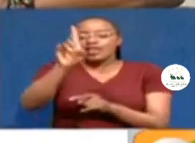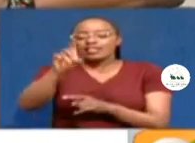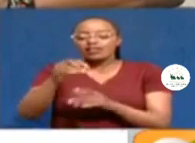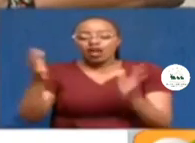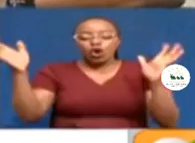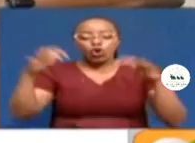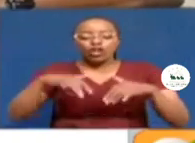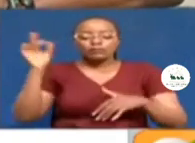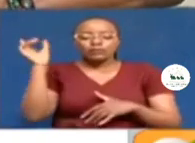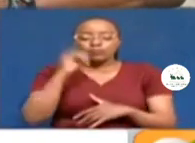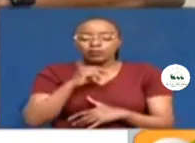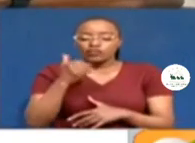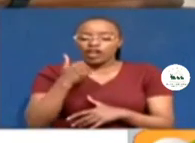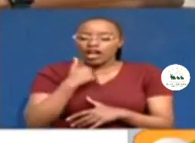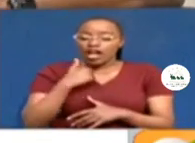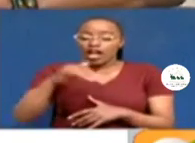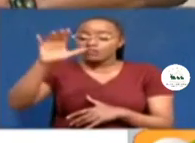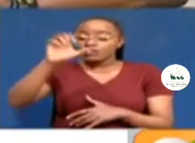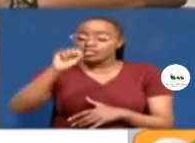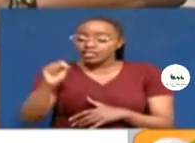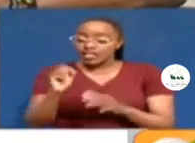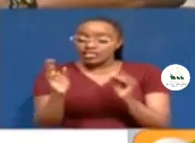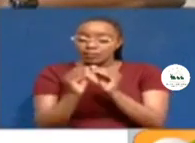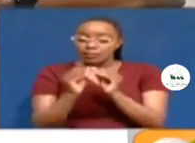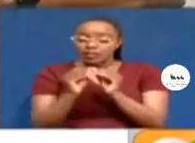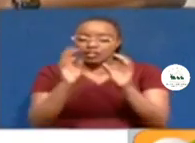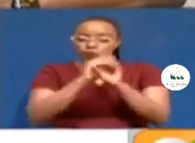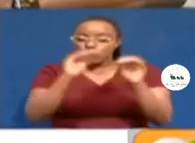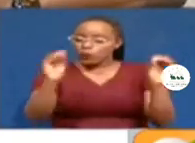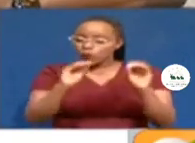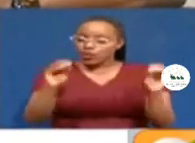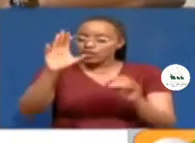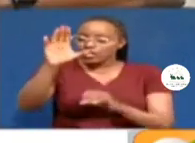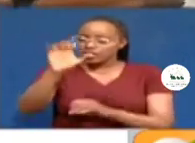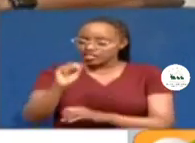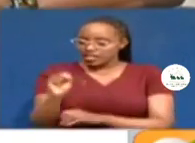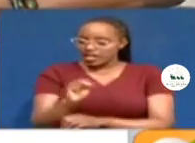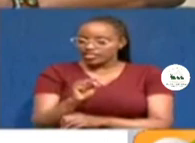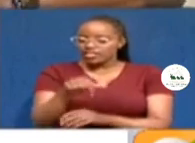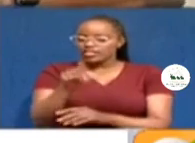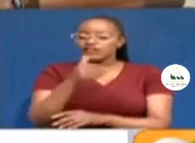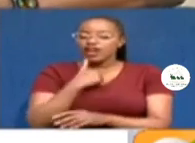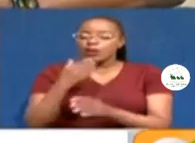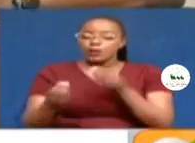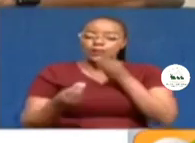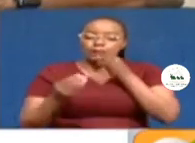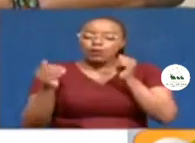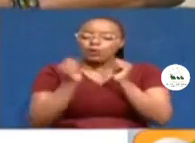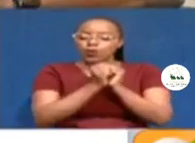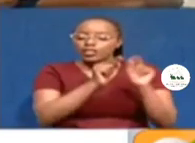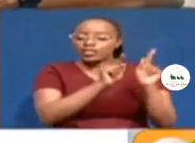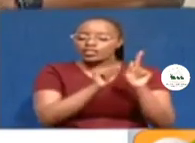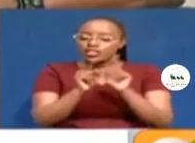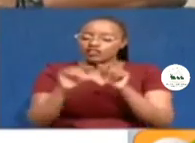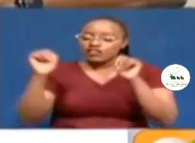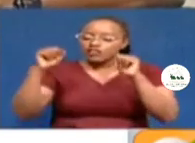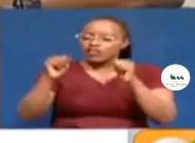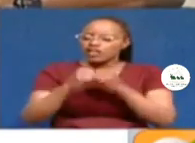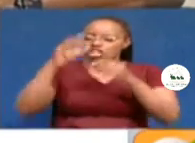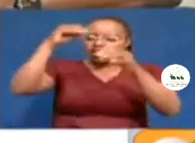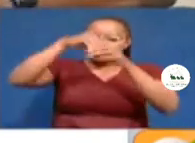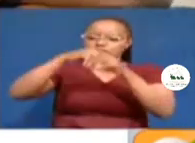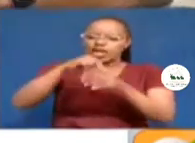collapsed. There are no cabinet meetings. The cabinet is informed with mutual internal